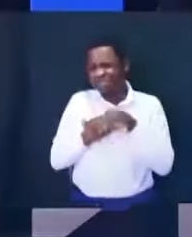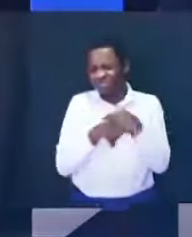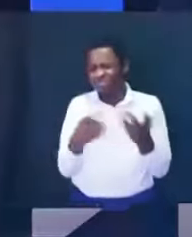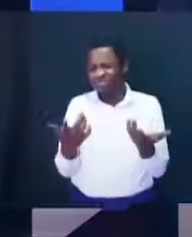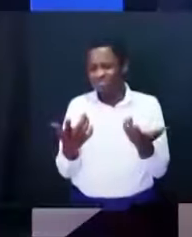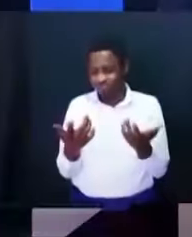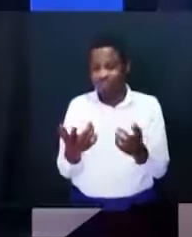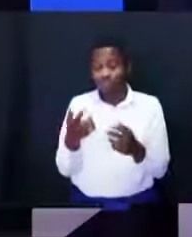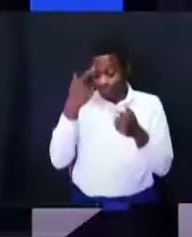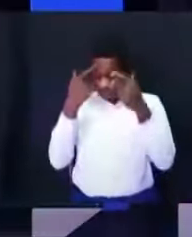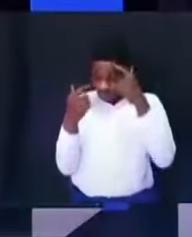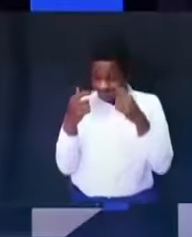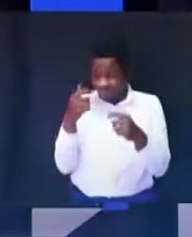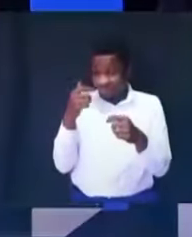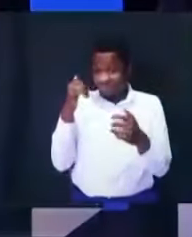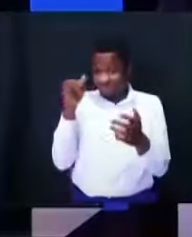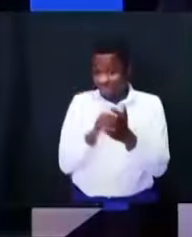just a weapon in his